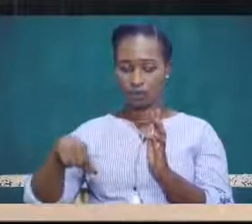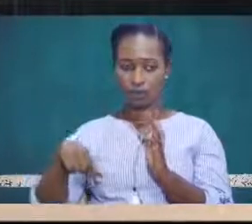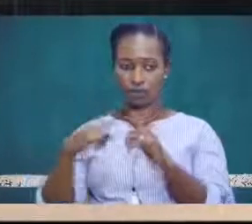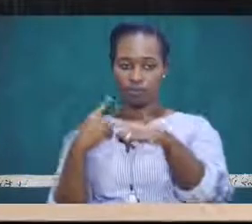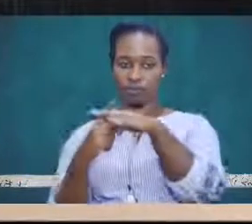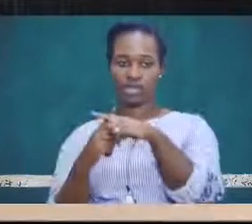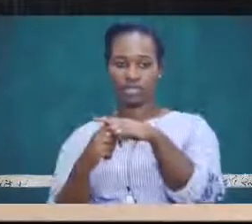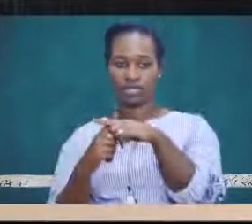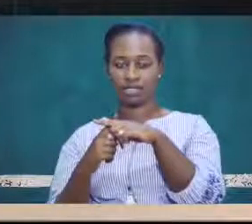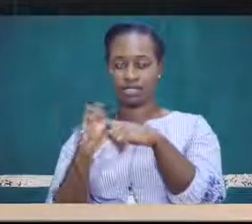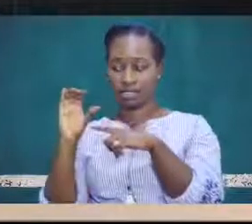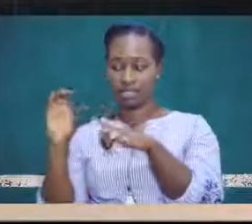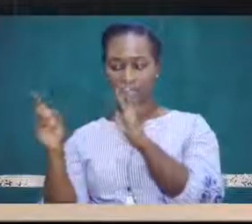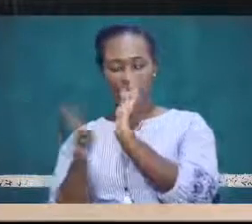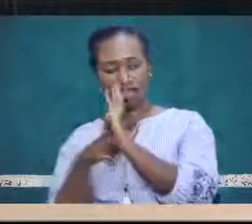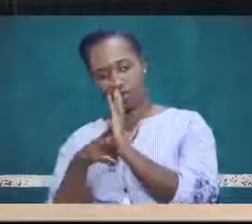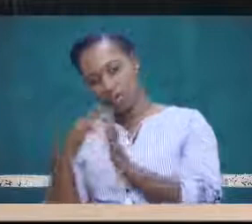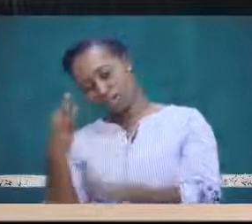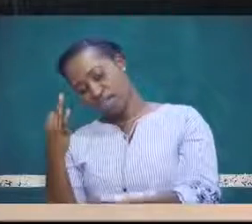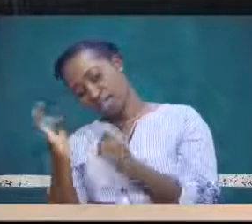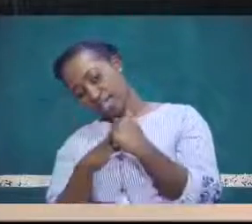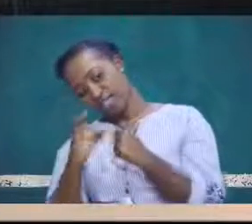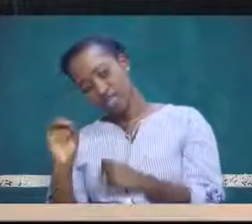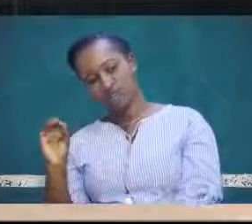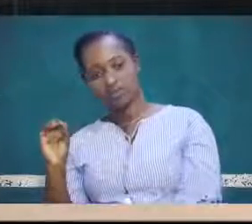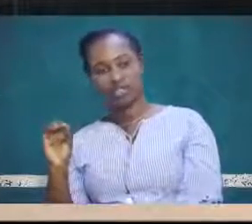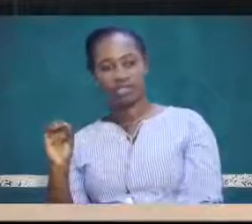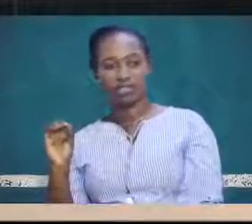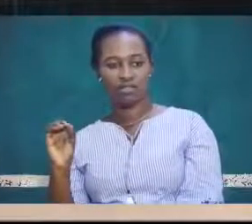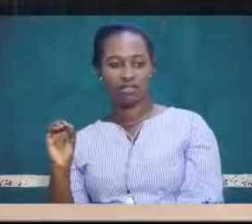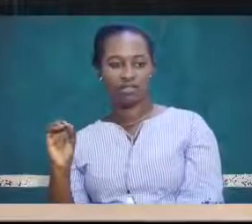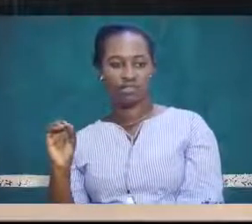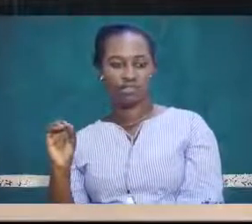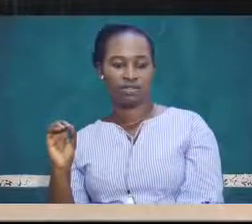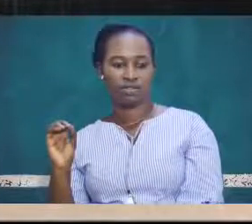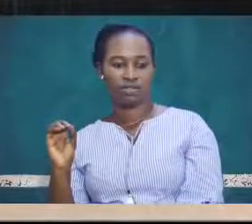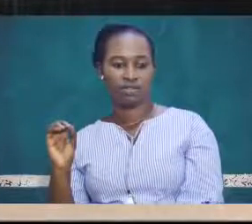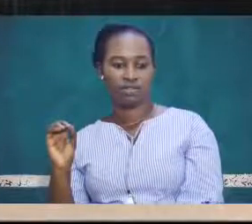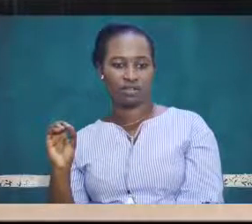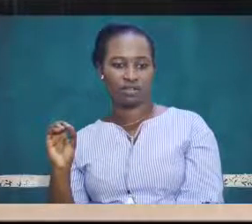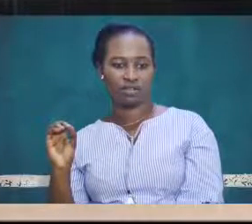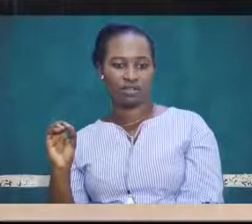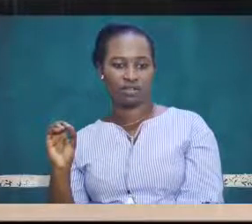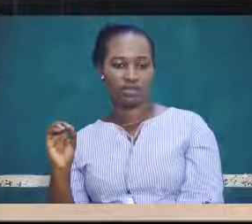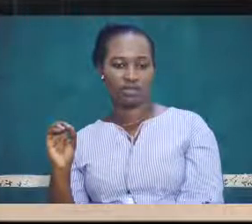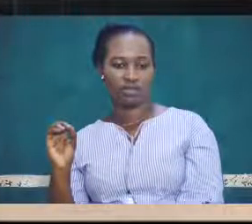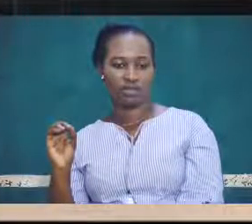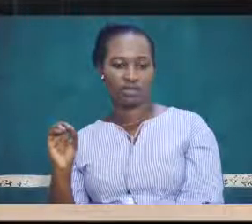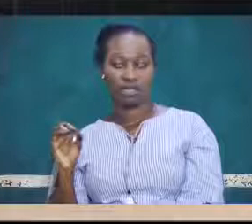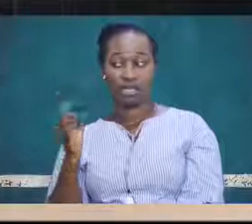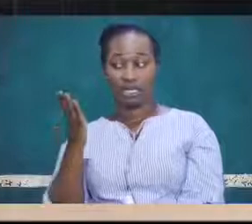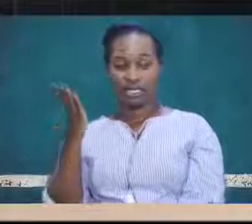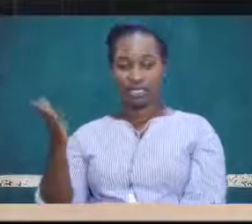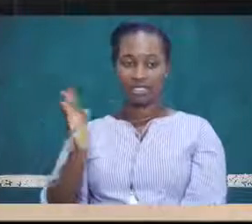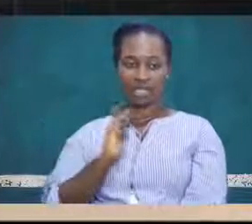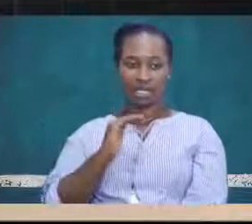demanded, plus C, of which C is 800. Of which C is 800. So this